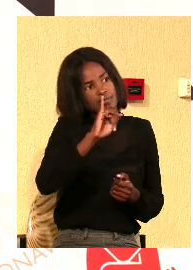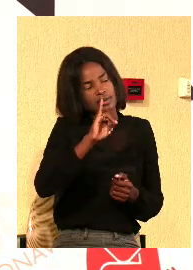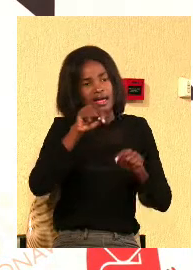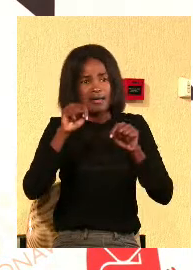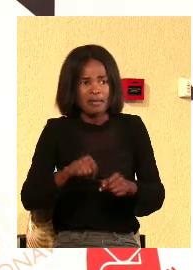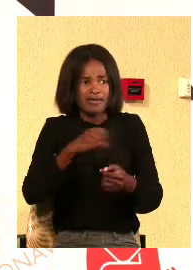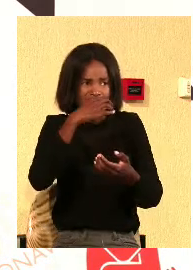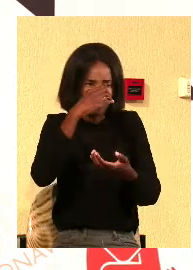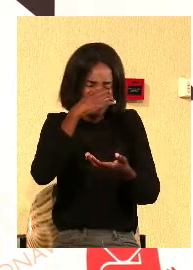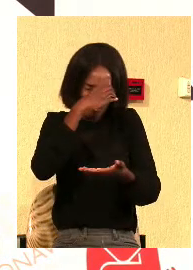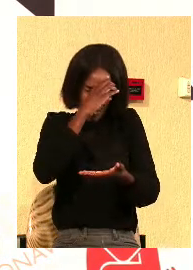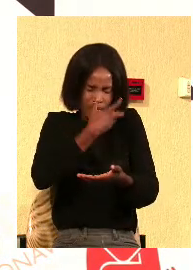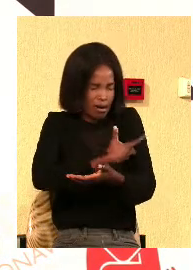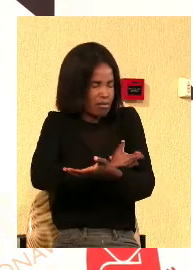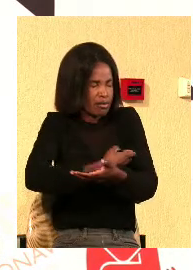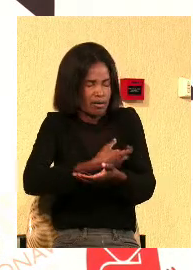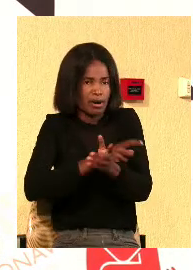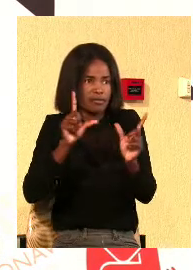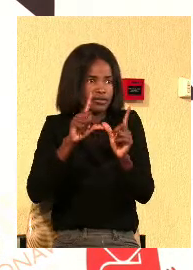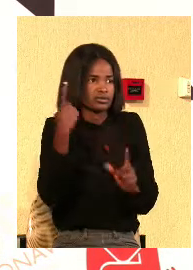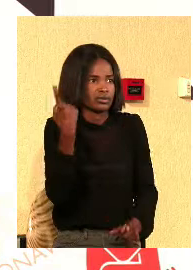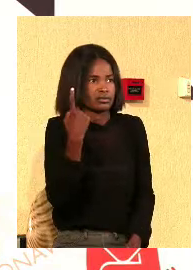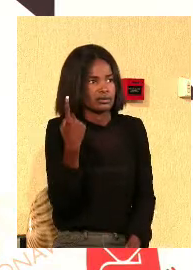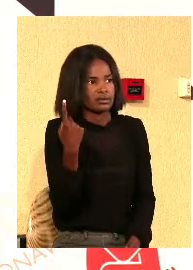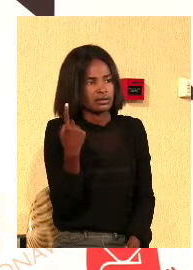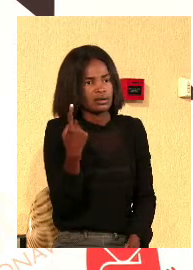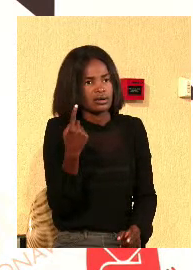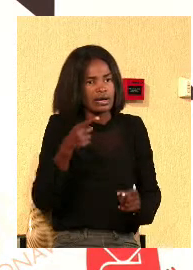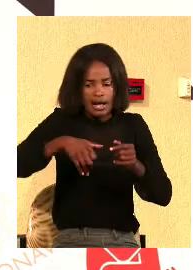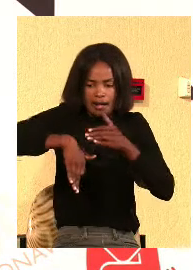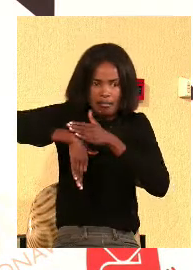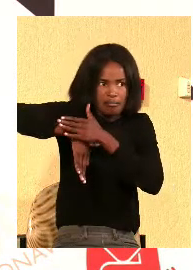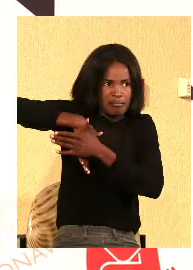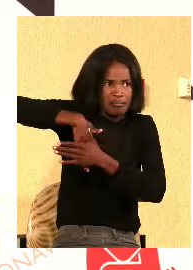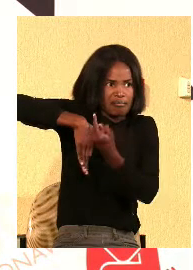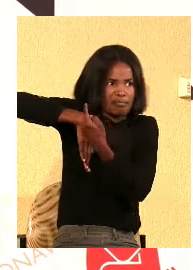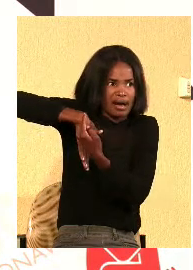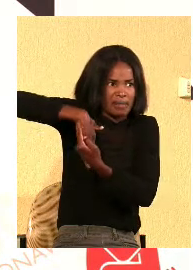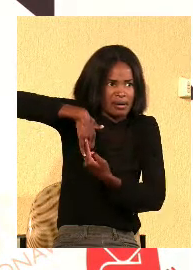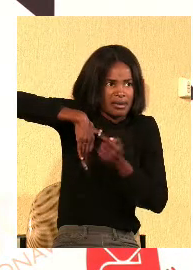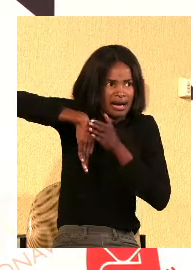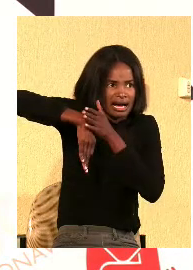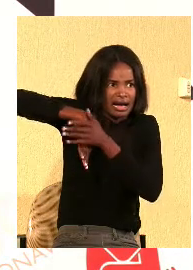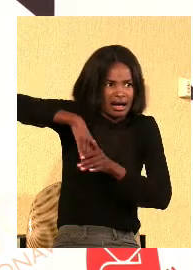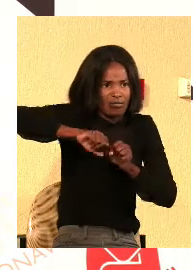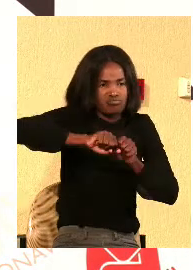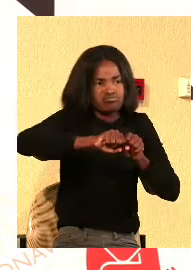centralized as of this moment. Yes. When are you going to decentralize it? And would that not be more